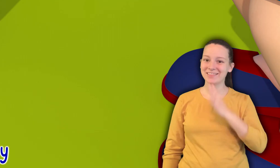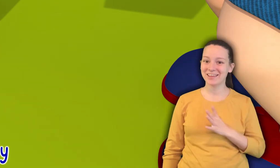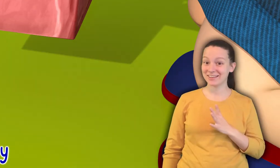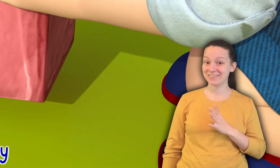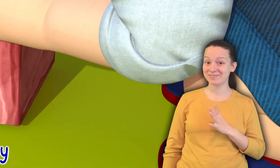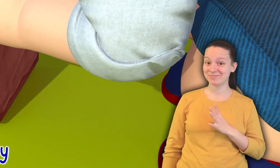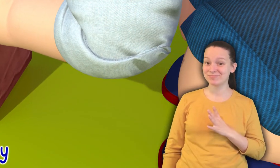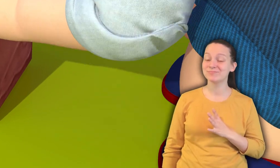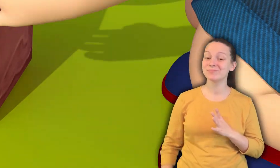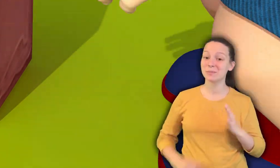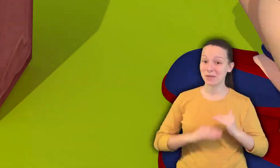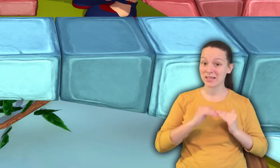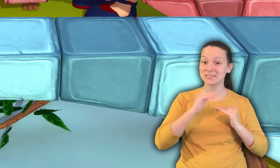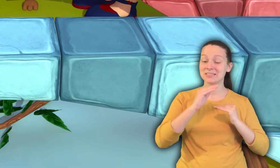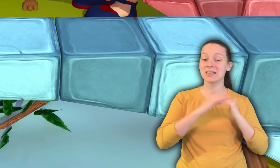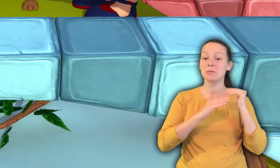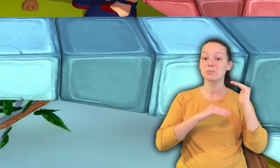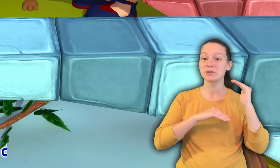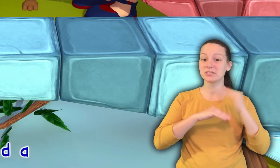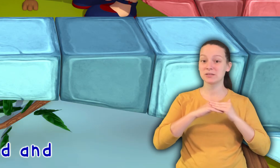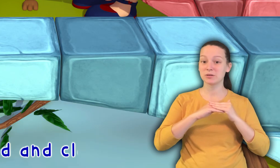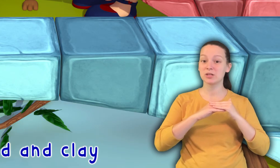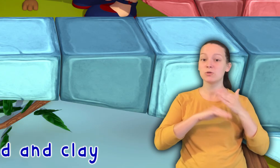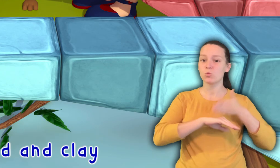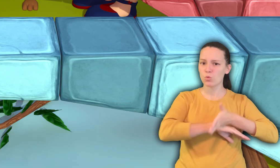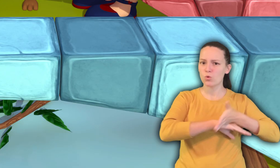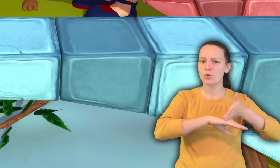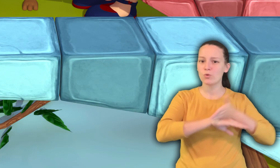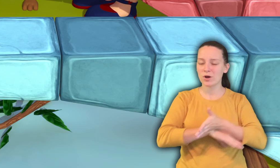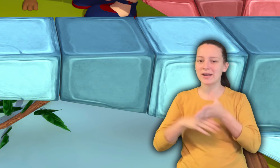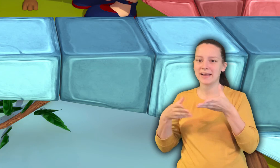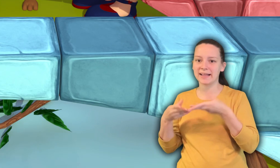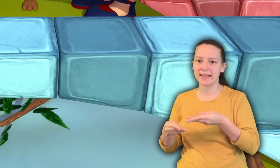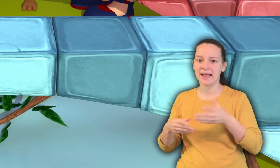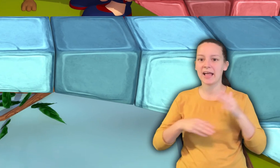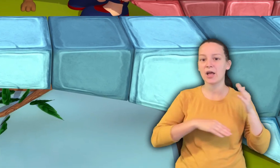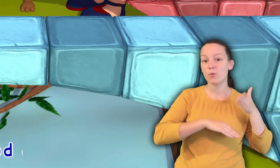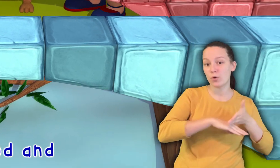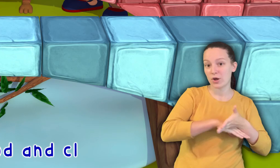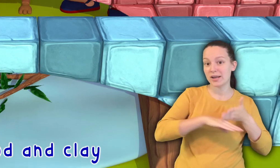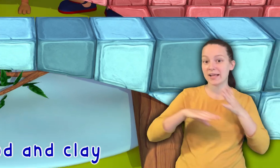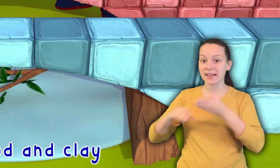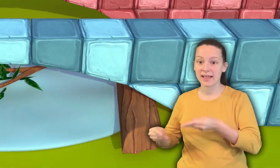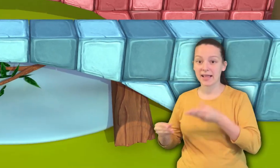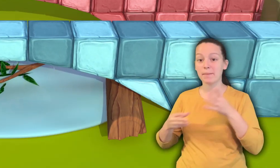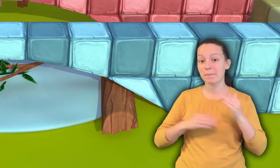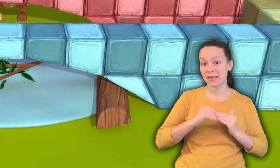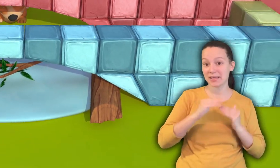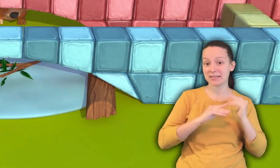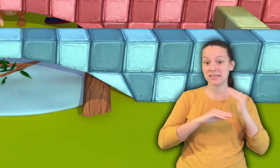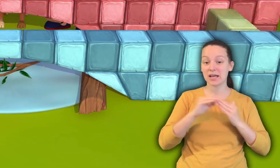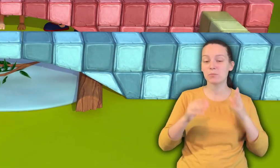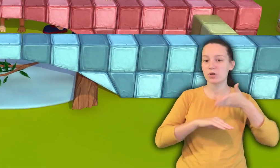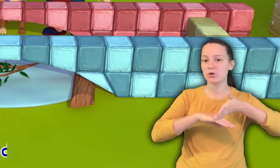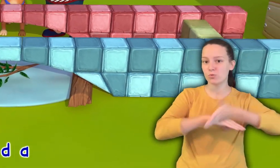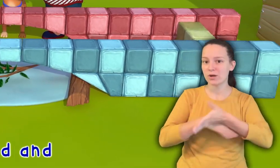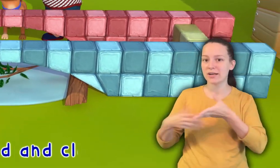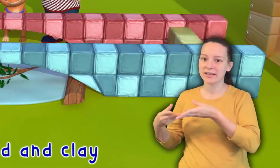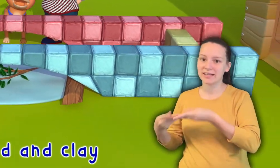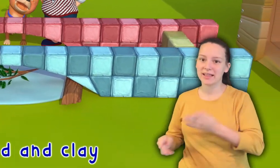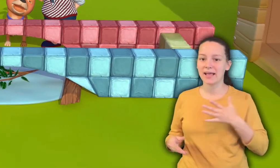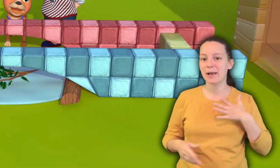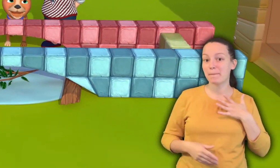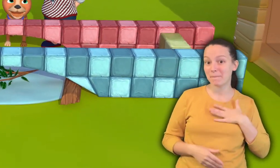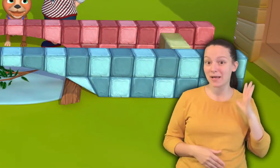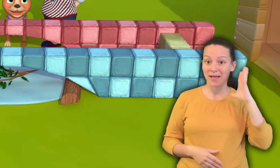fair lady. Build it up with wood and clay, wood and clay, wood and clay. Build it up with wood